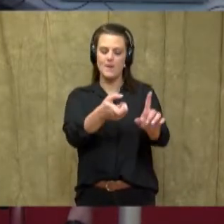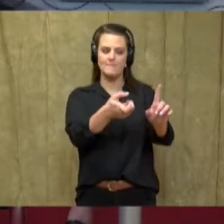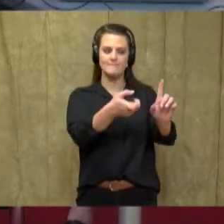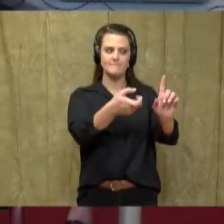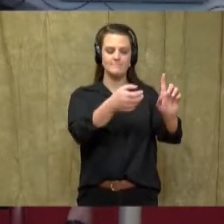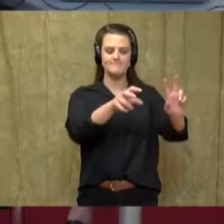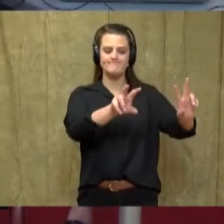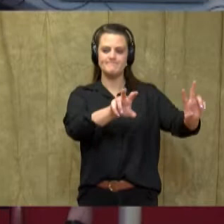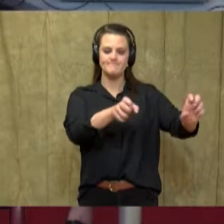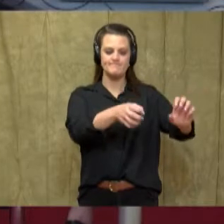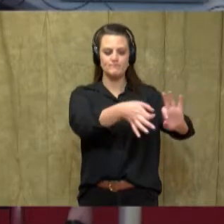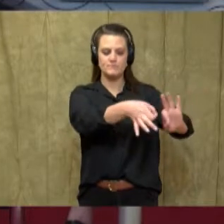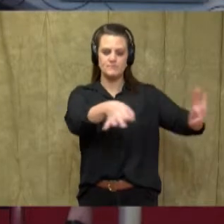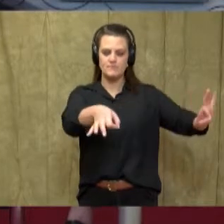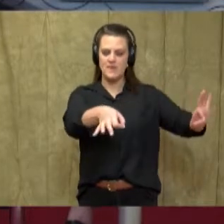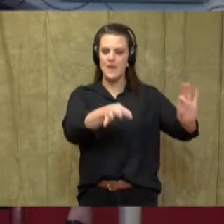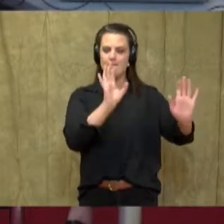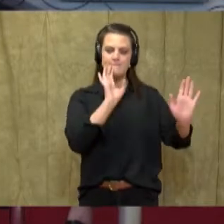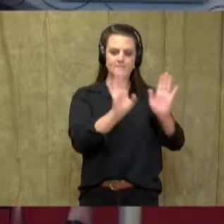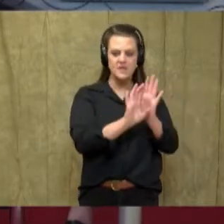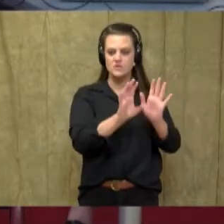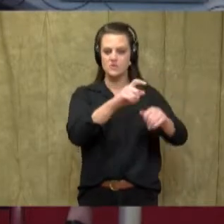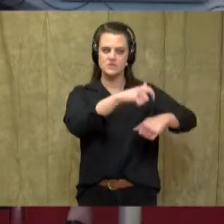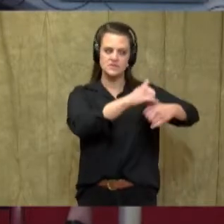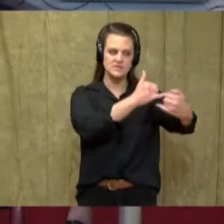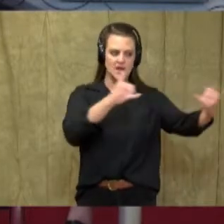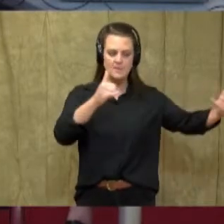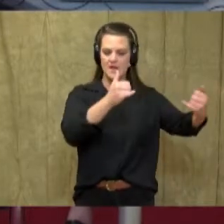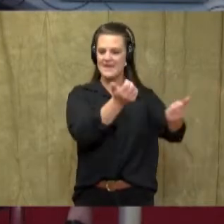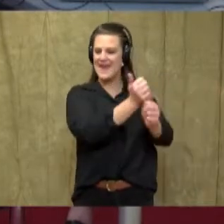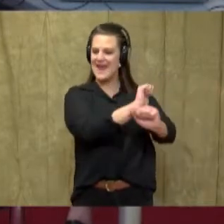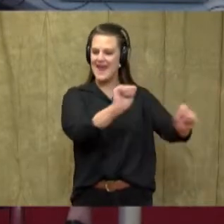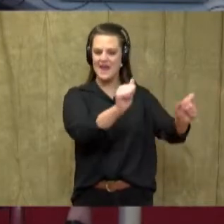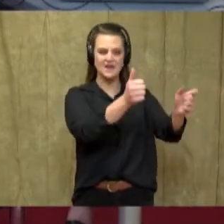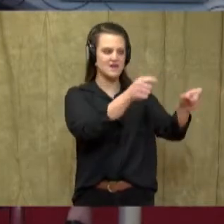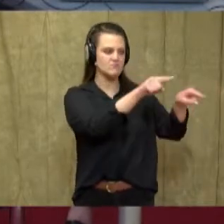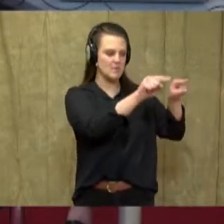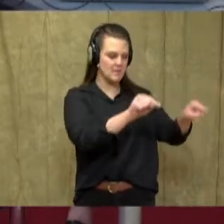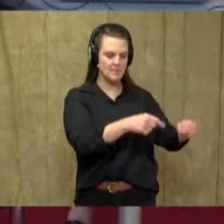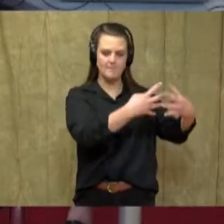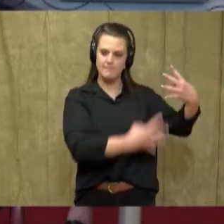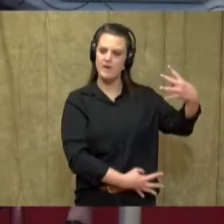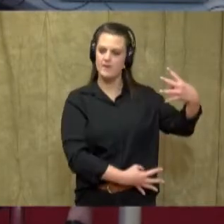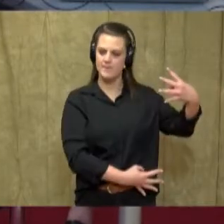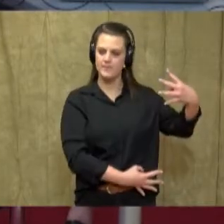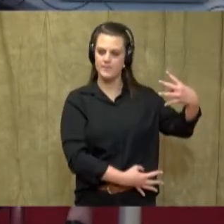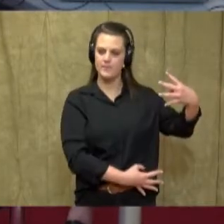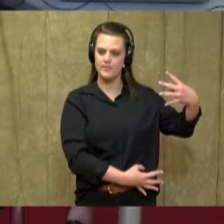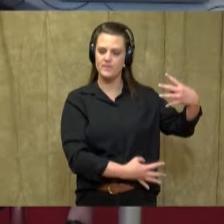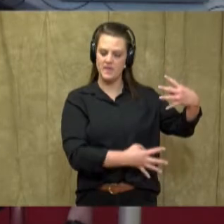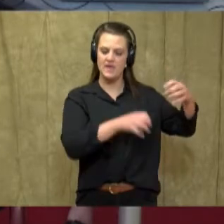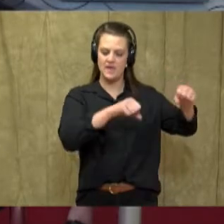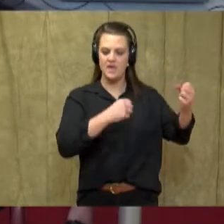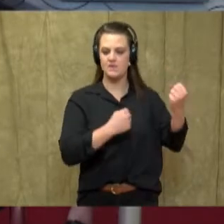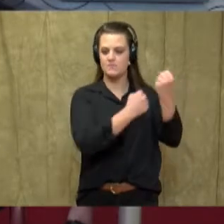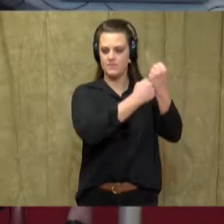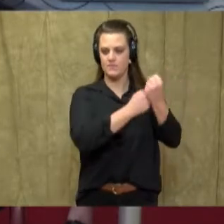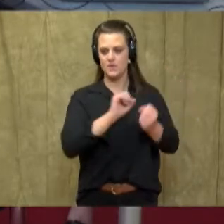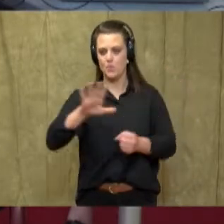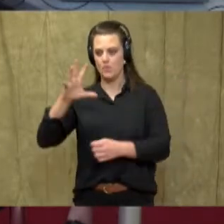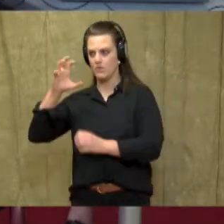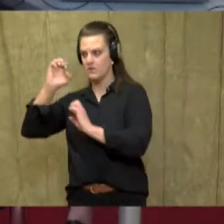captions and or pictures or timelines, any of those text features that are evident within informational